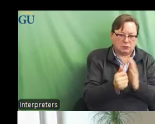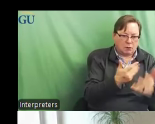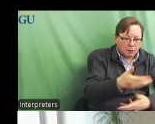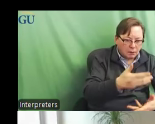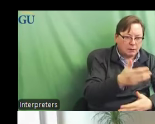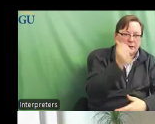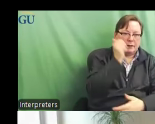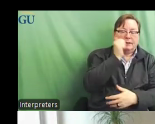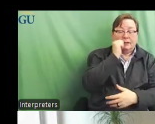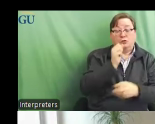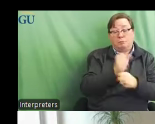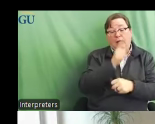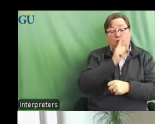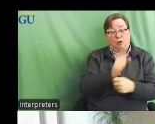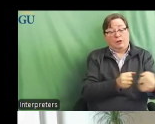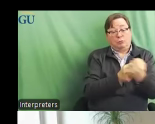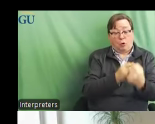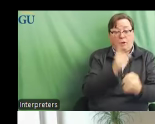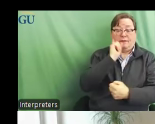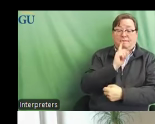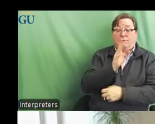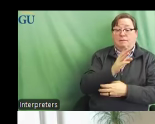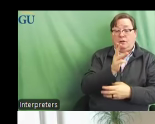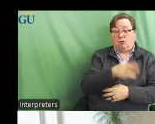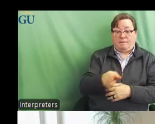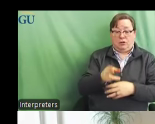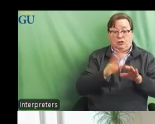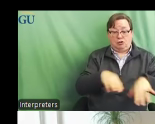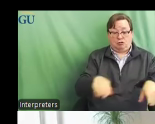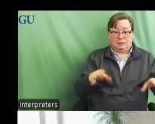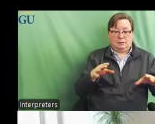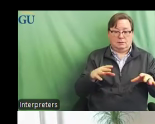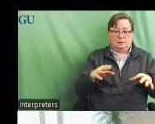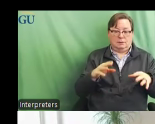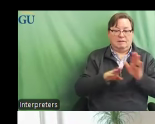basis to support their deaf and hard of hearing child's developmental outcomes.